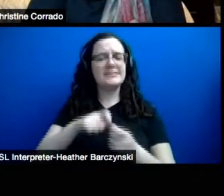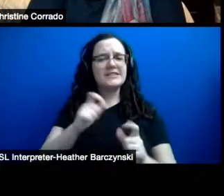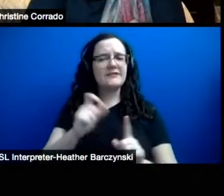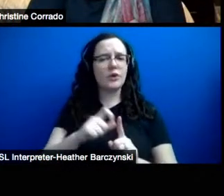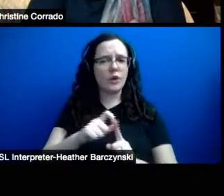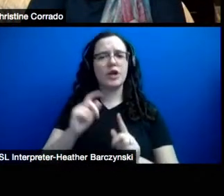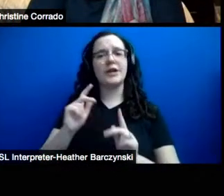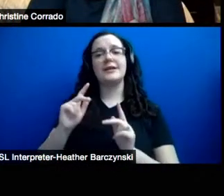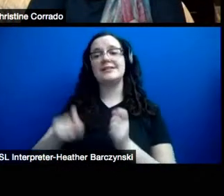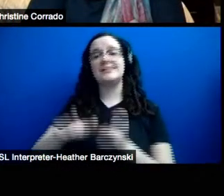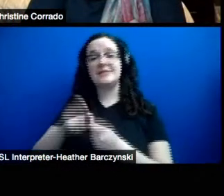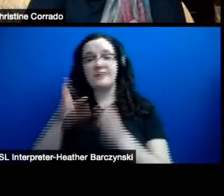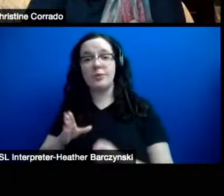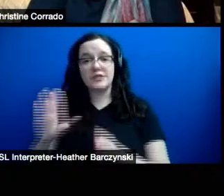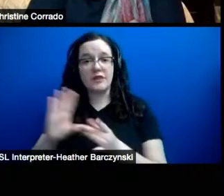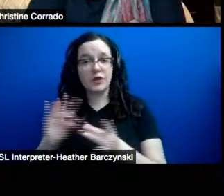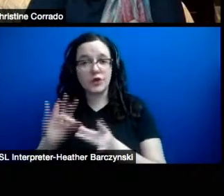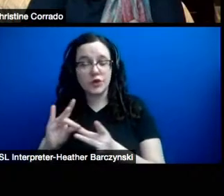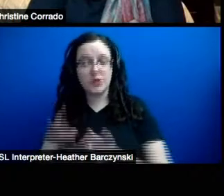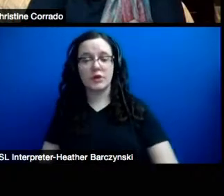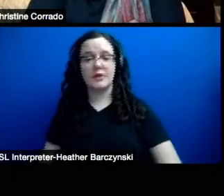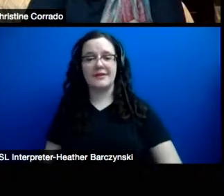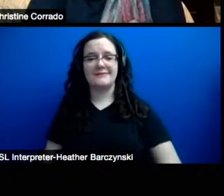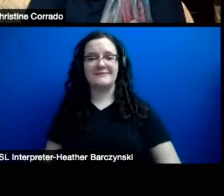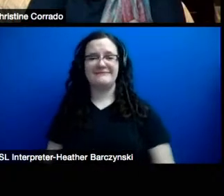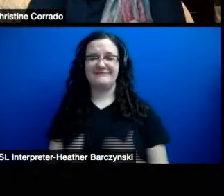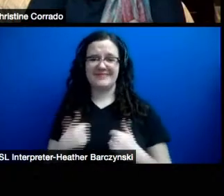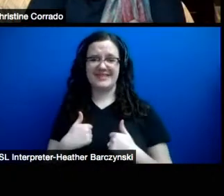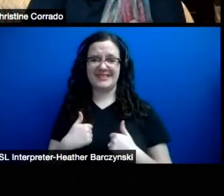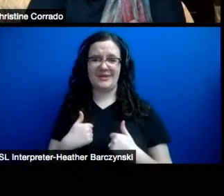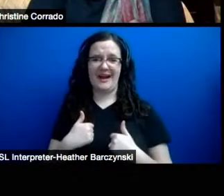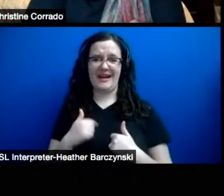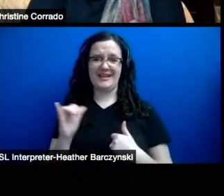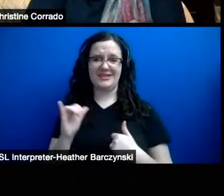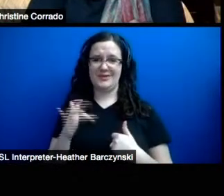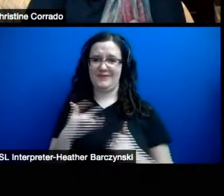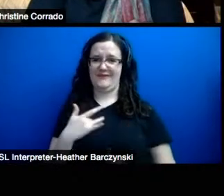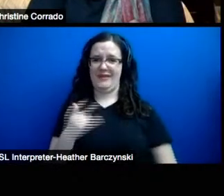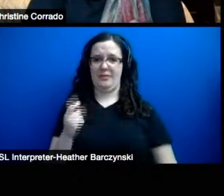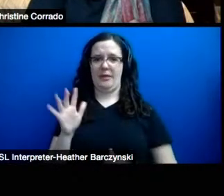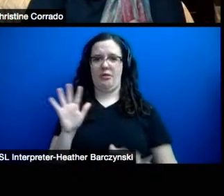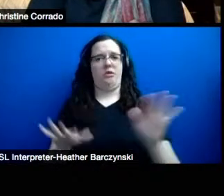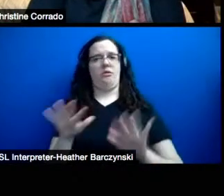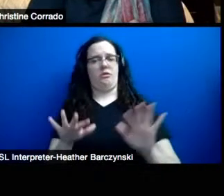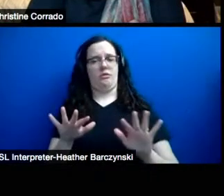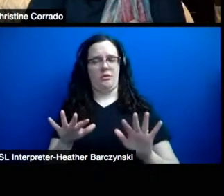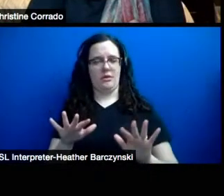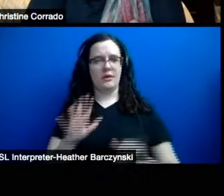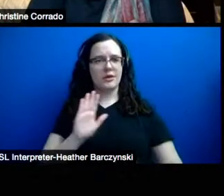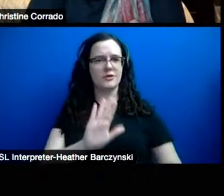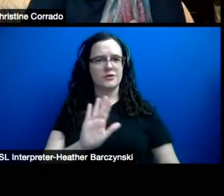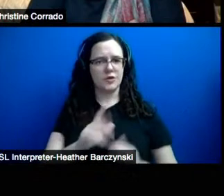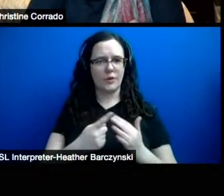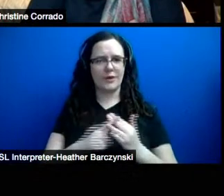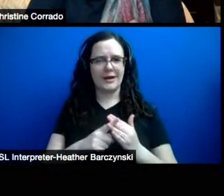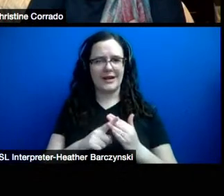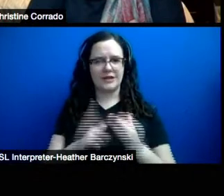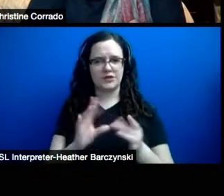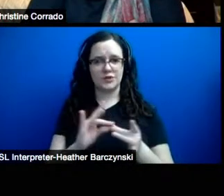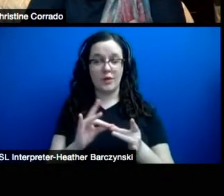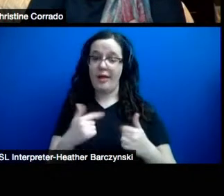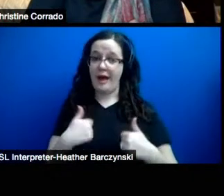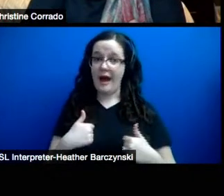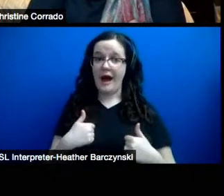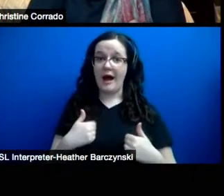words. So I too actually feel kind of caught off guard by some of those initial remarks. I want a Brighton